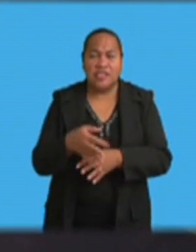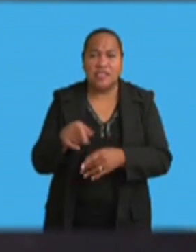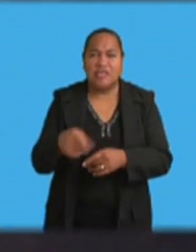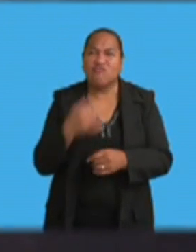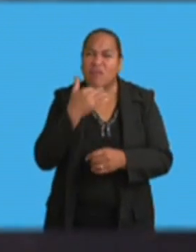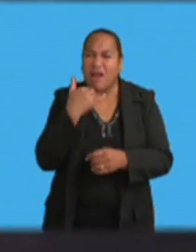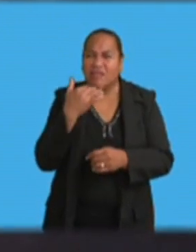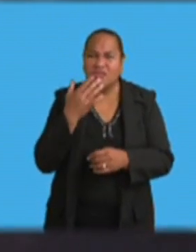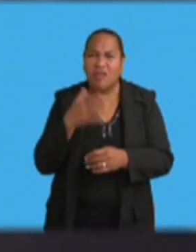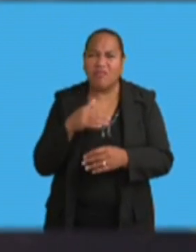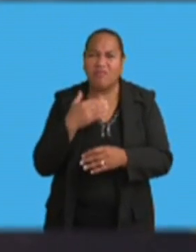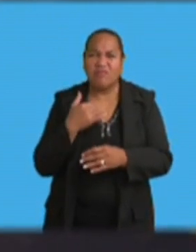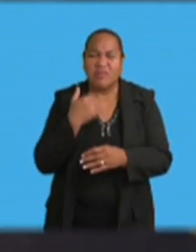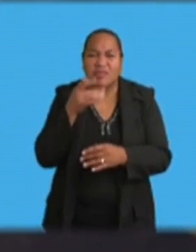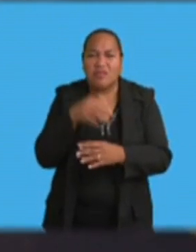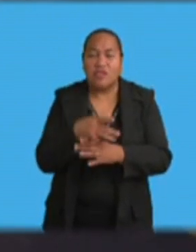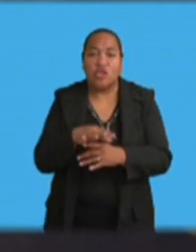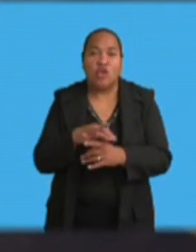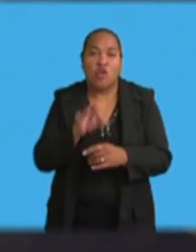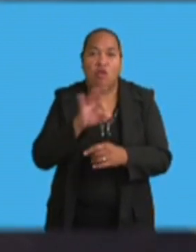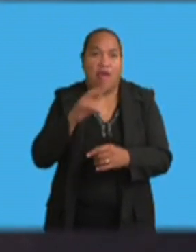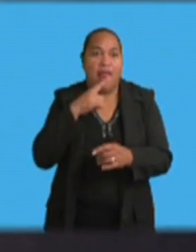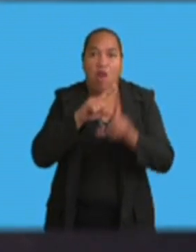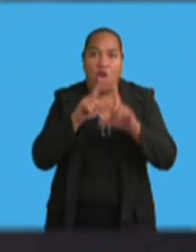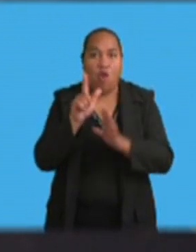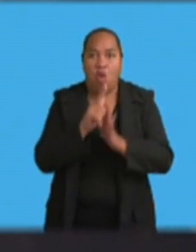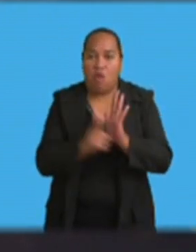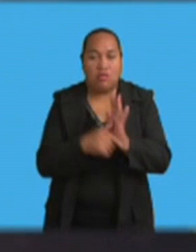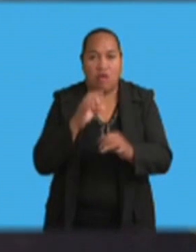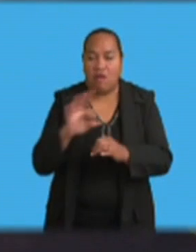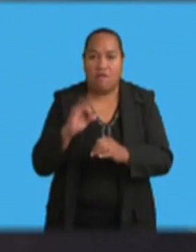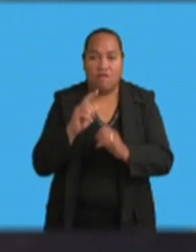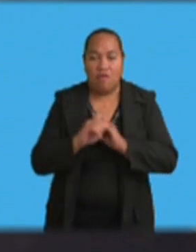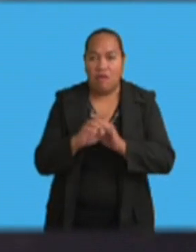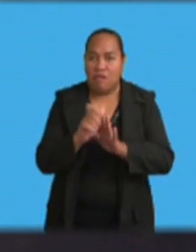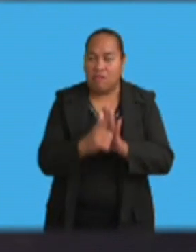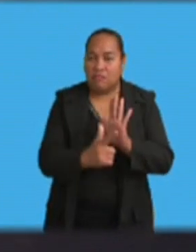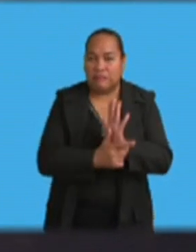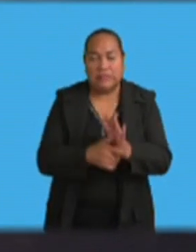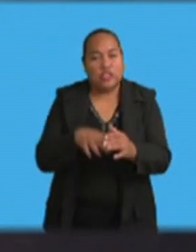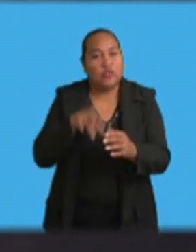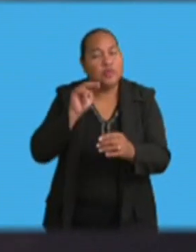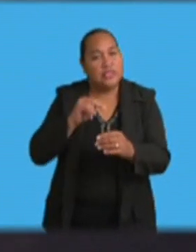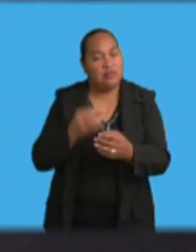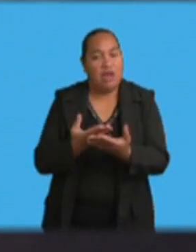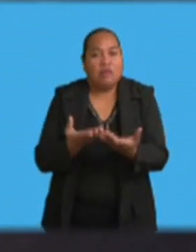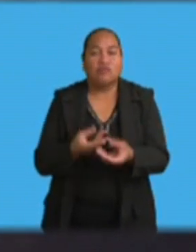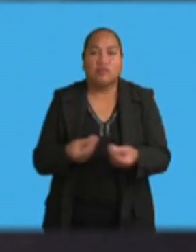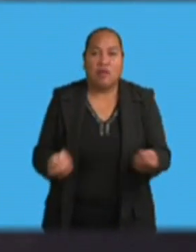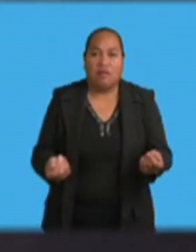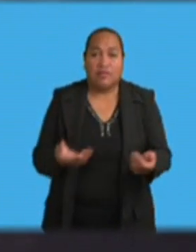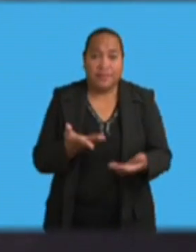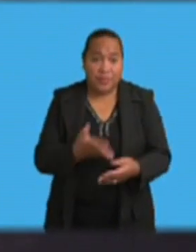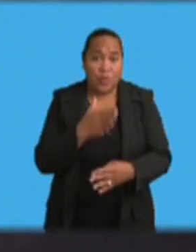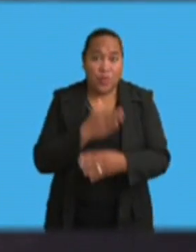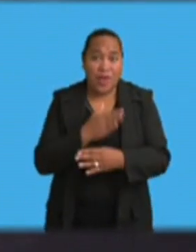The Ministry, through relevant partners, have worked together to effectively address the issue. An example to this work